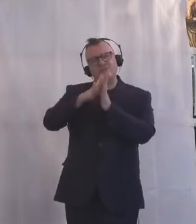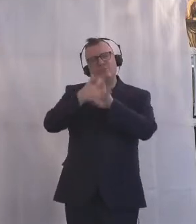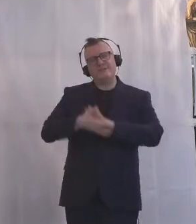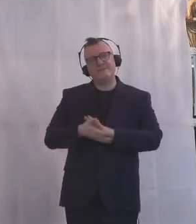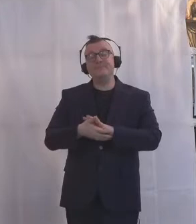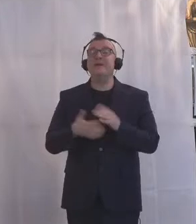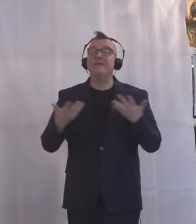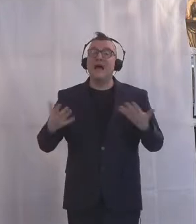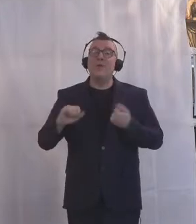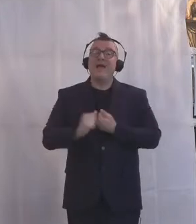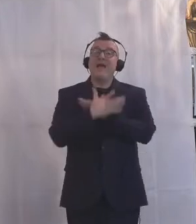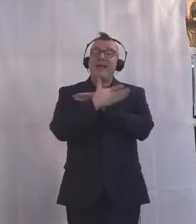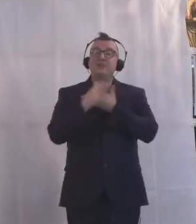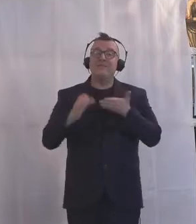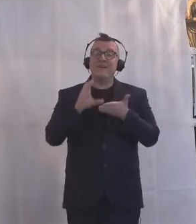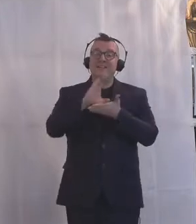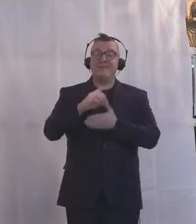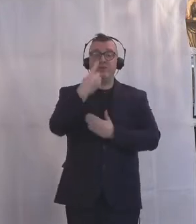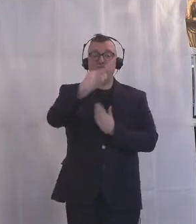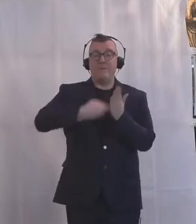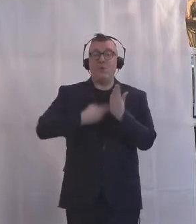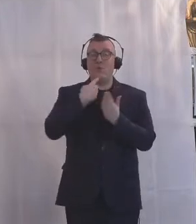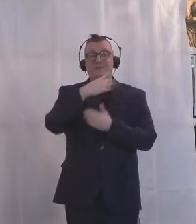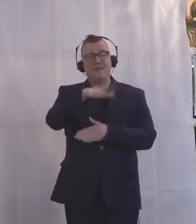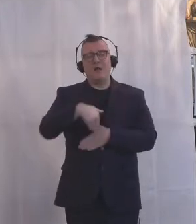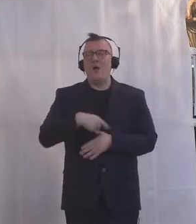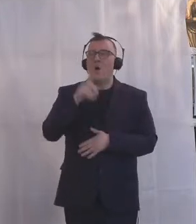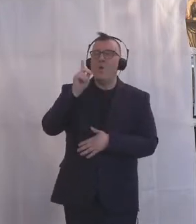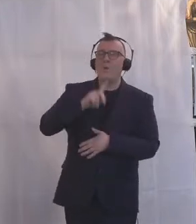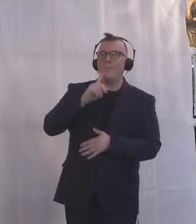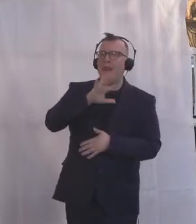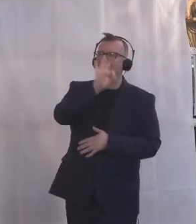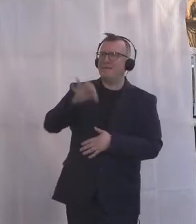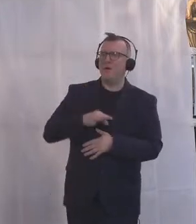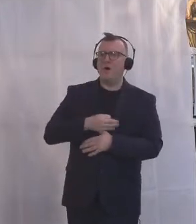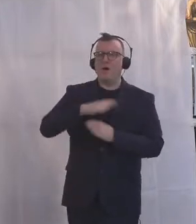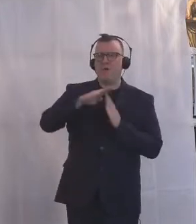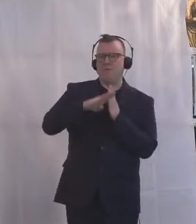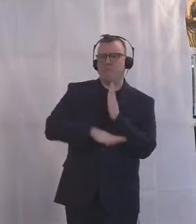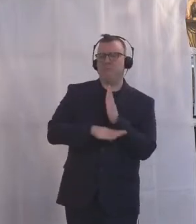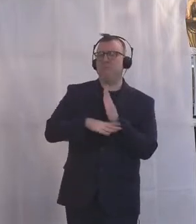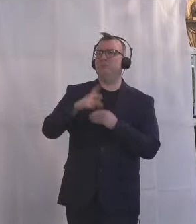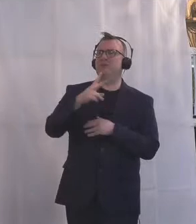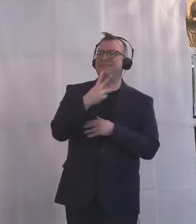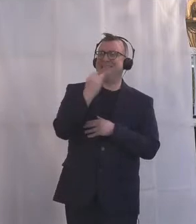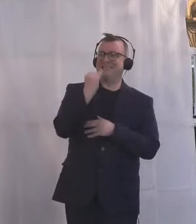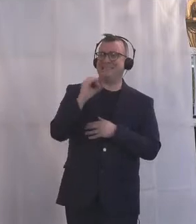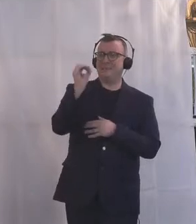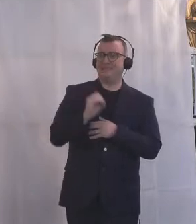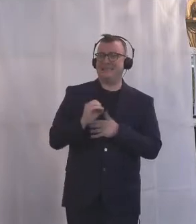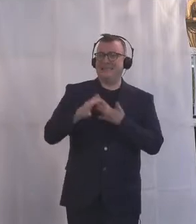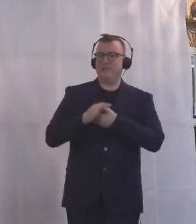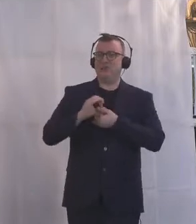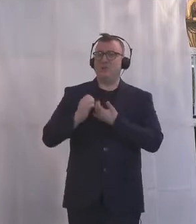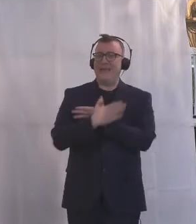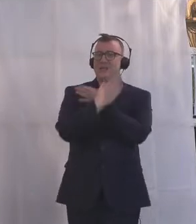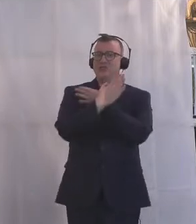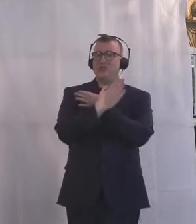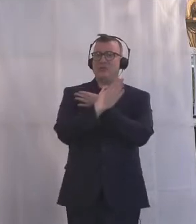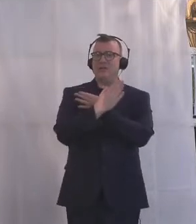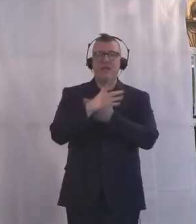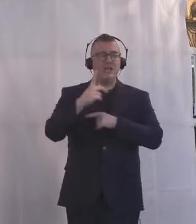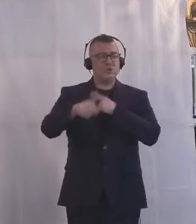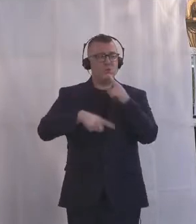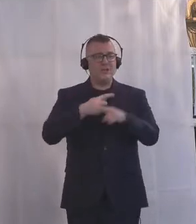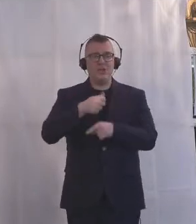investing, the first report that came out showed that women were asking for 60% less than men when it came to angel investing, and that's because we're used to